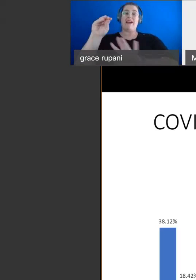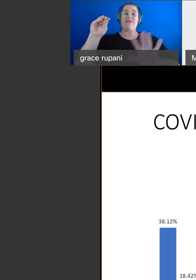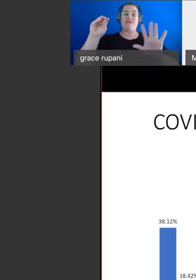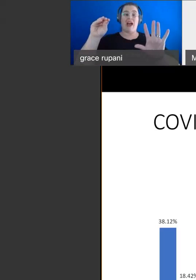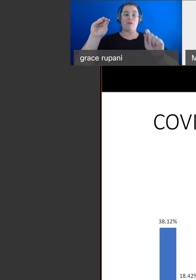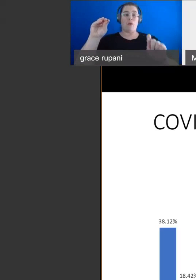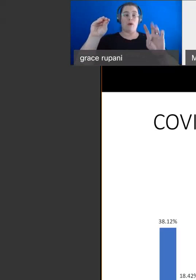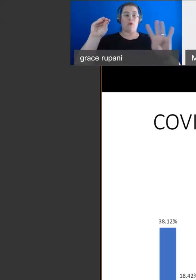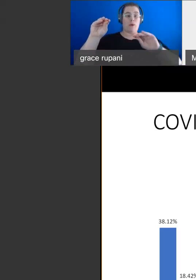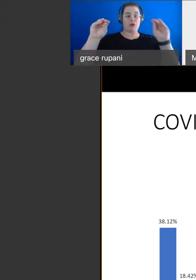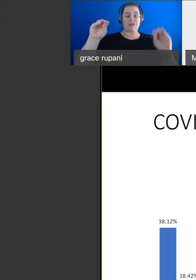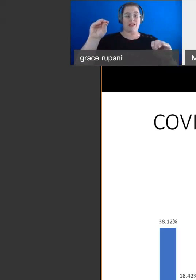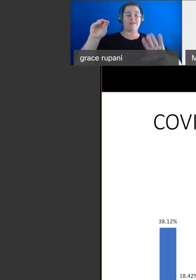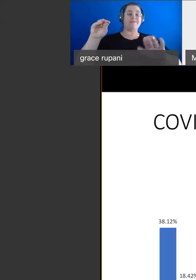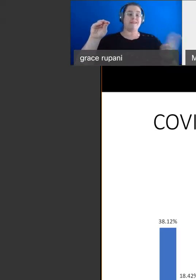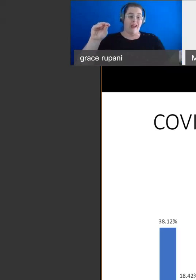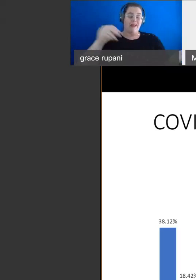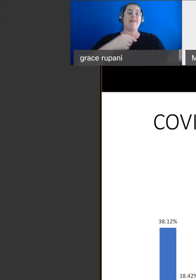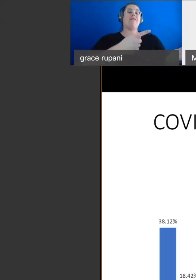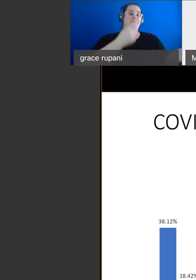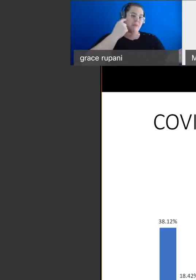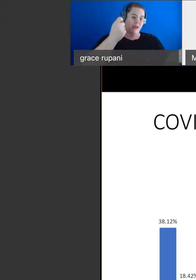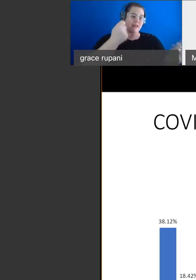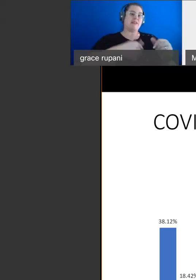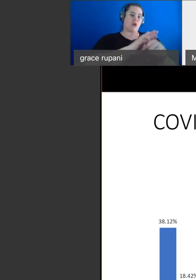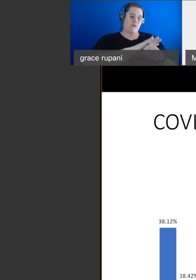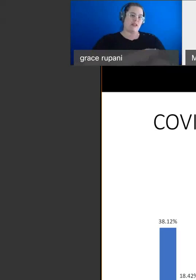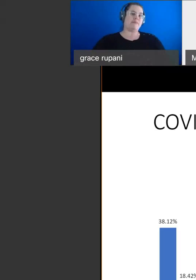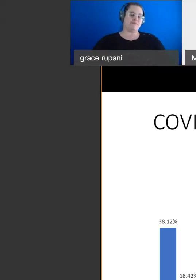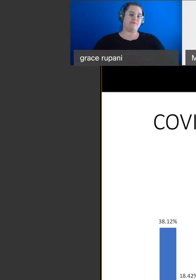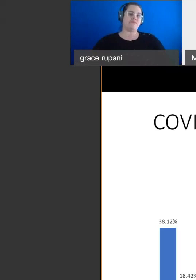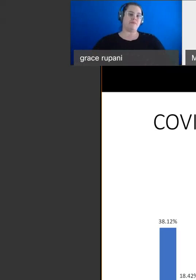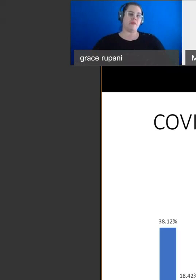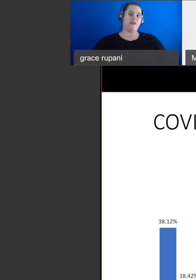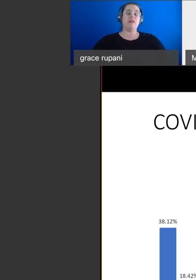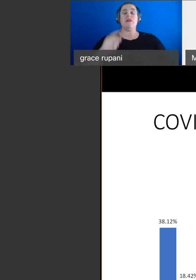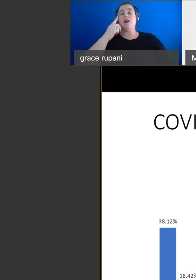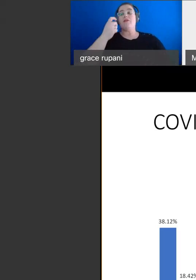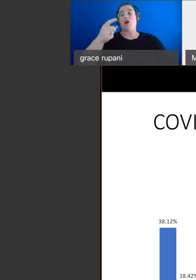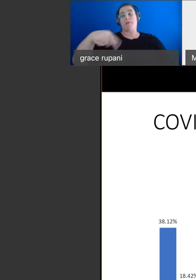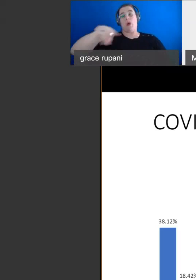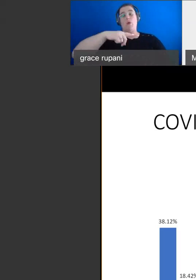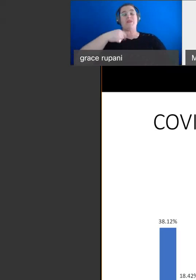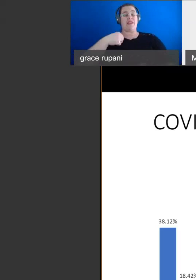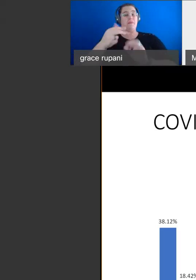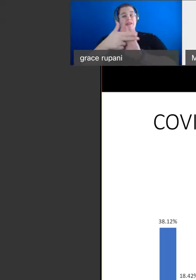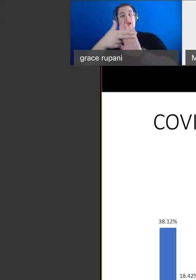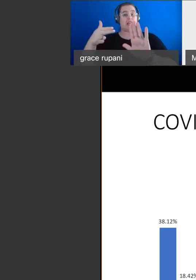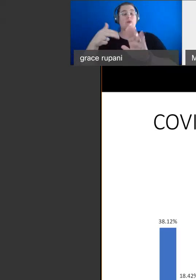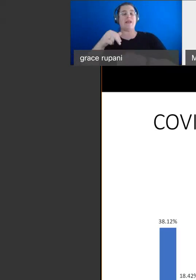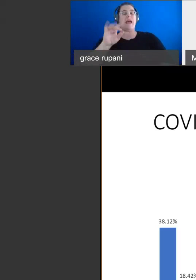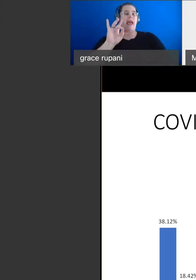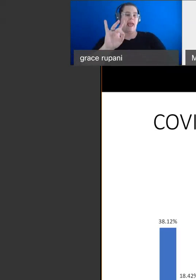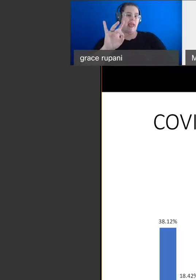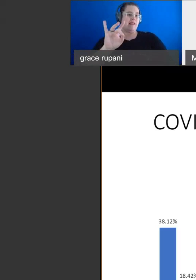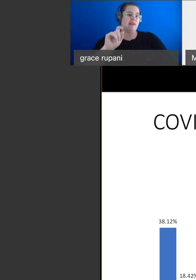COVID. Of those who've been diagnosed, 8% have died, but there are a few of them where the cause of death